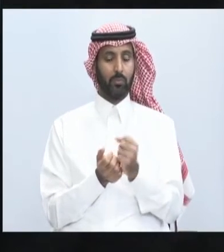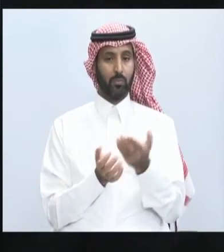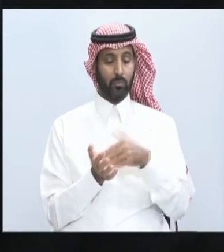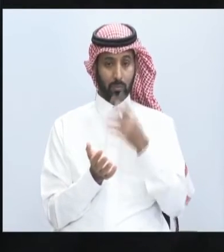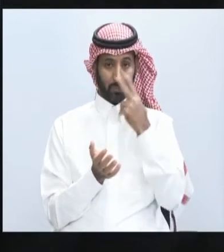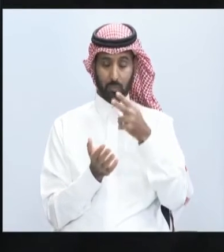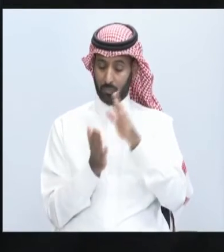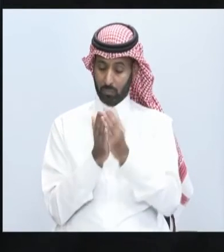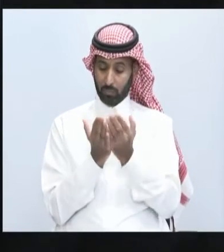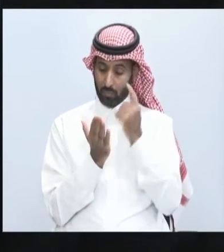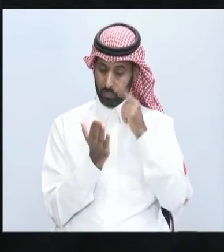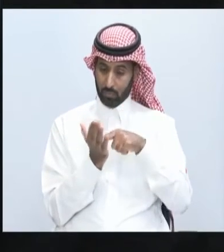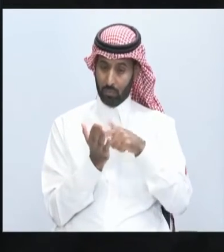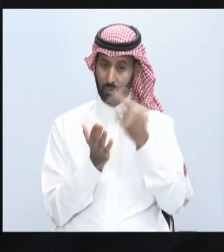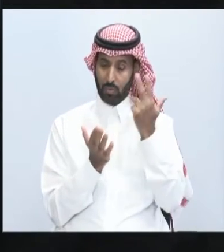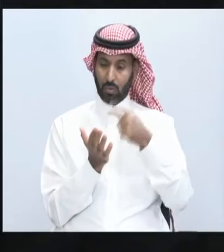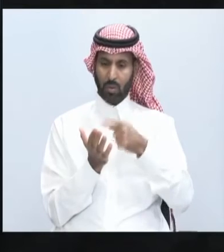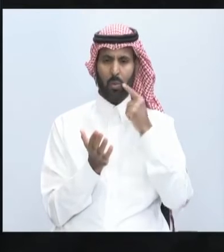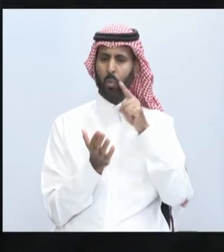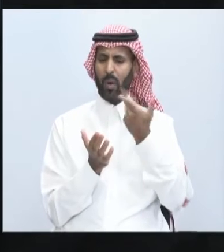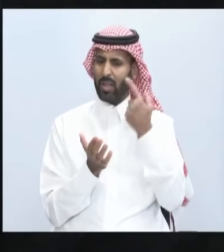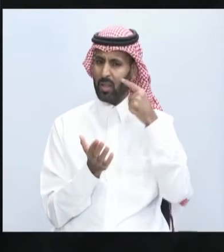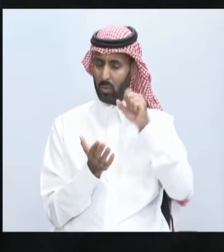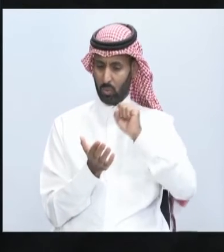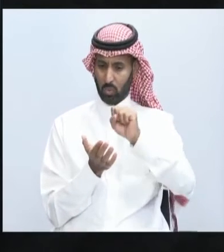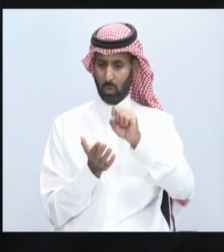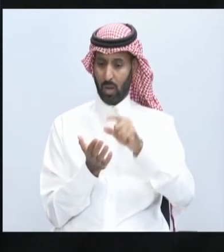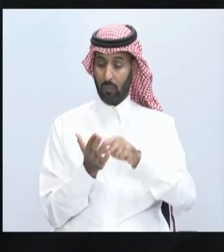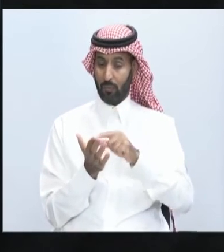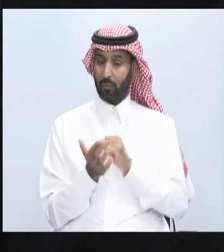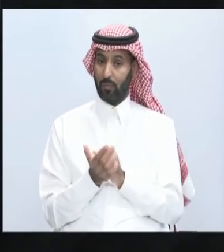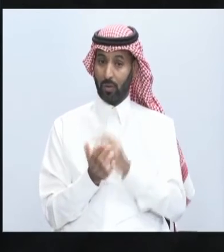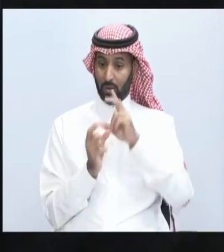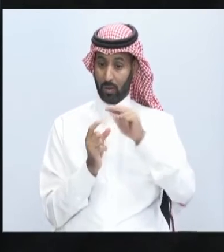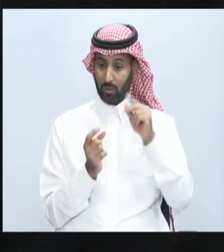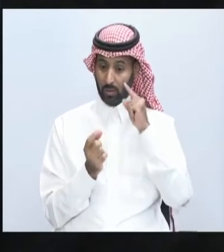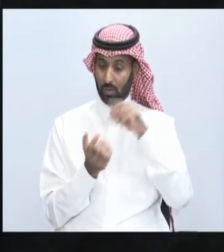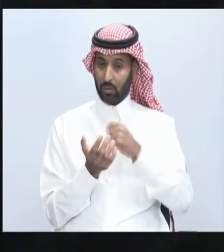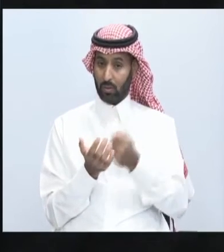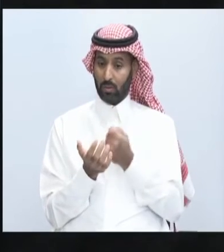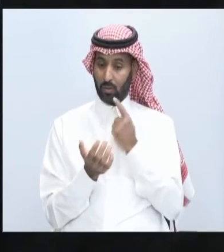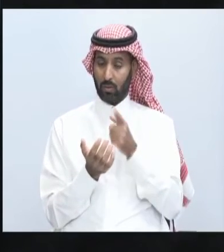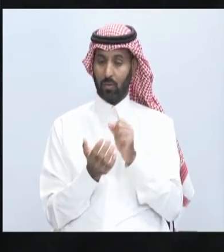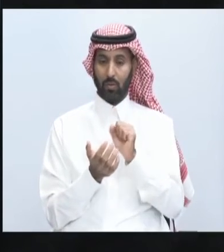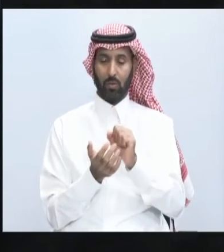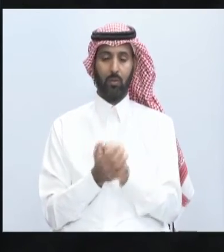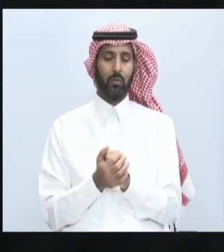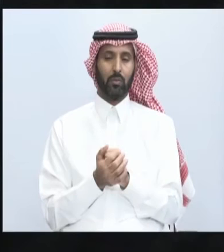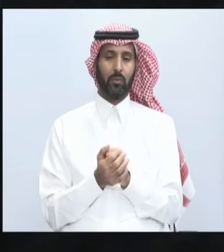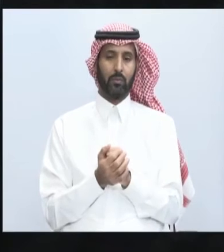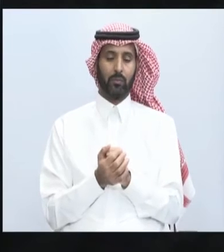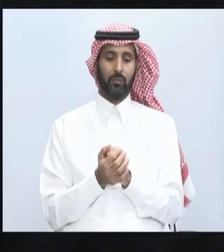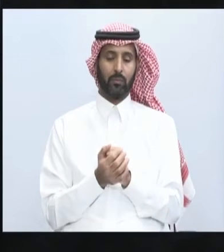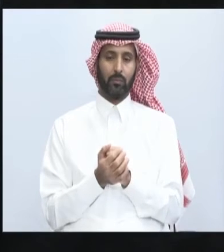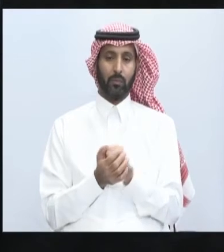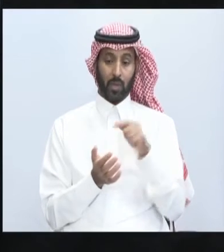have a look at the objects you can see in page 18 and write down what are the things that you